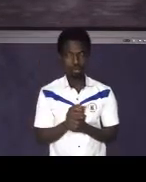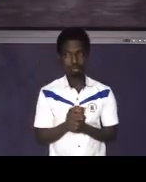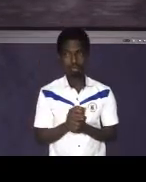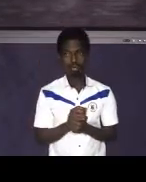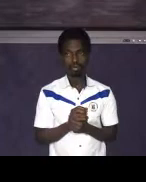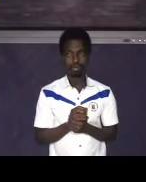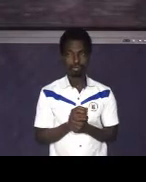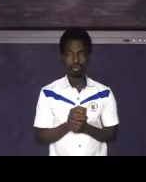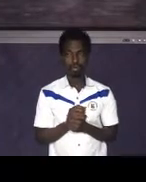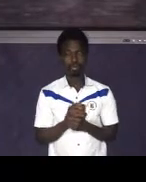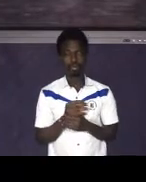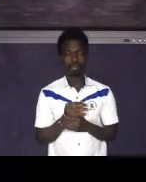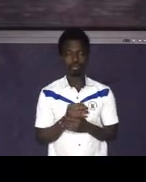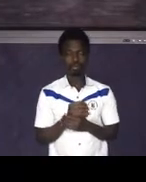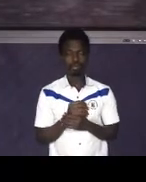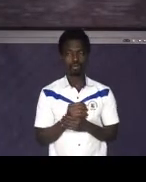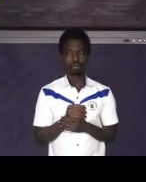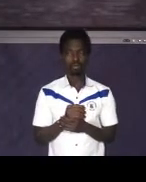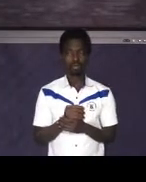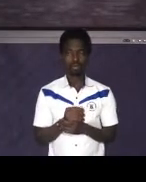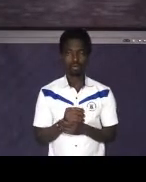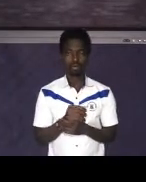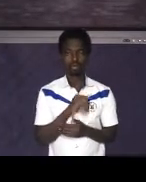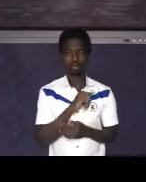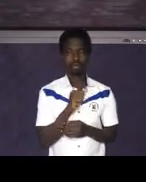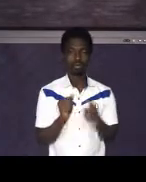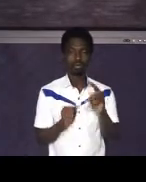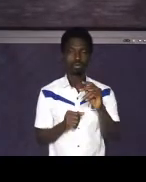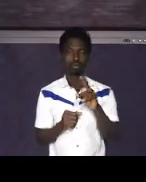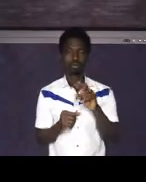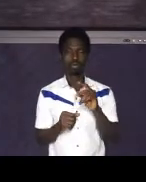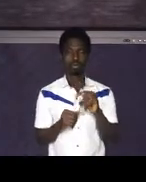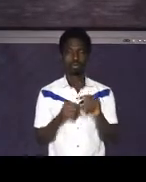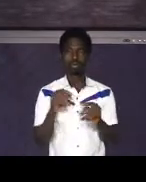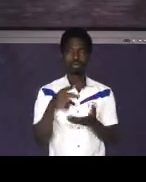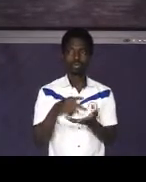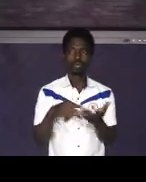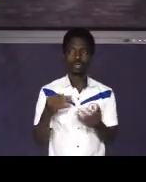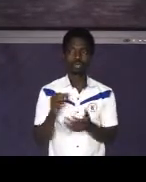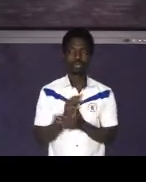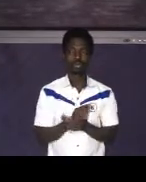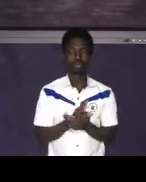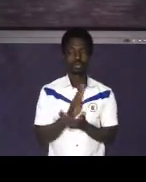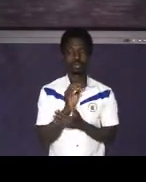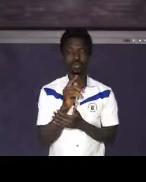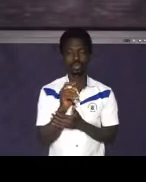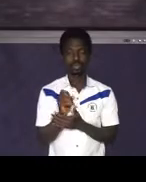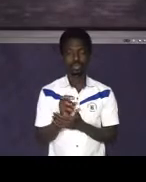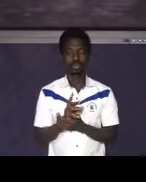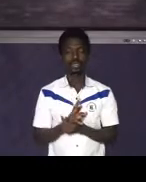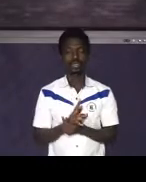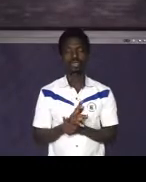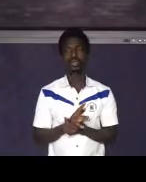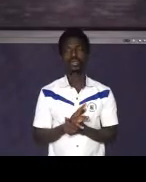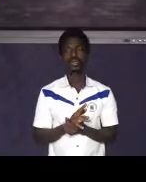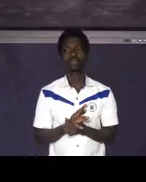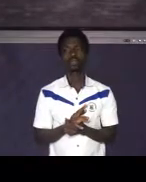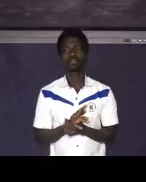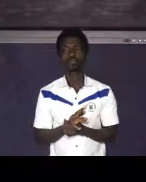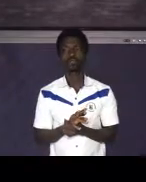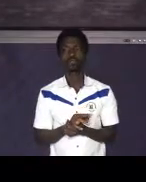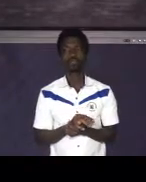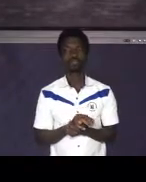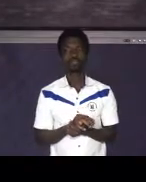a lock or strand of hair, a knot or part of butter, a knot or part